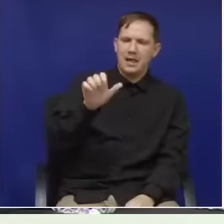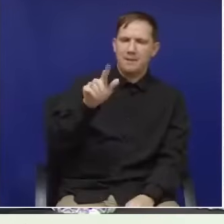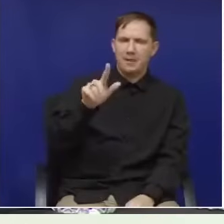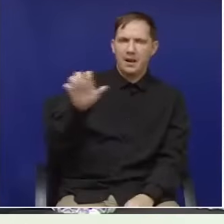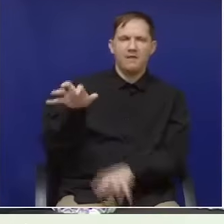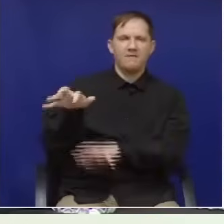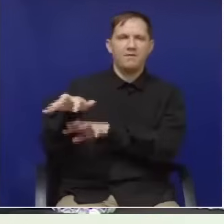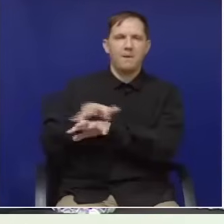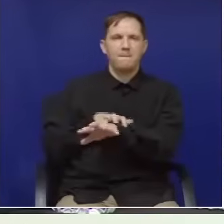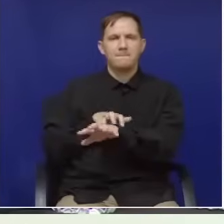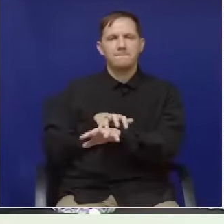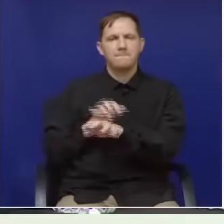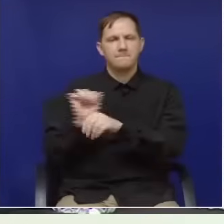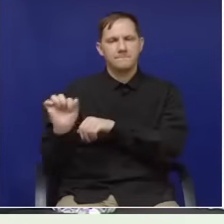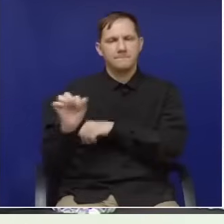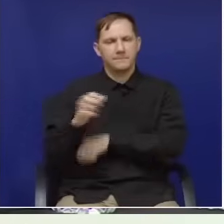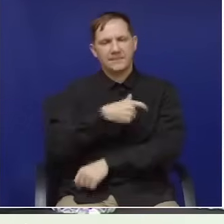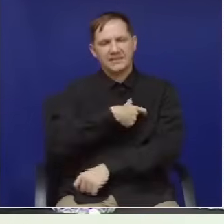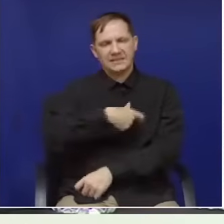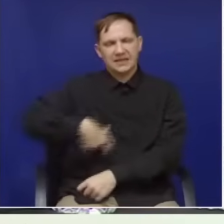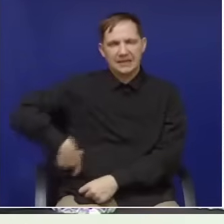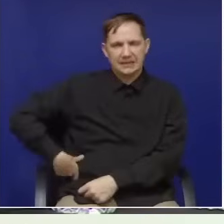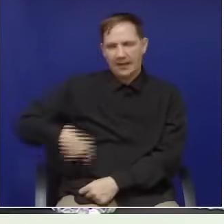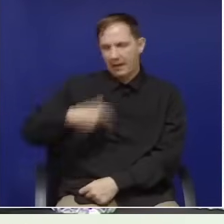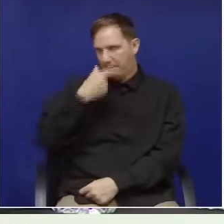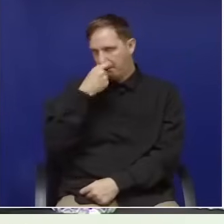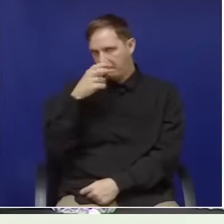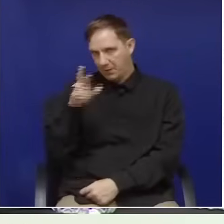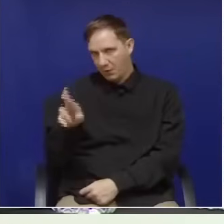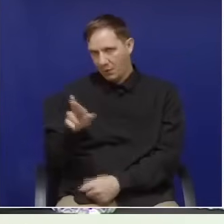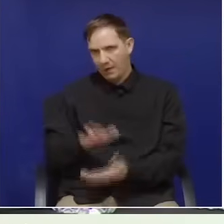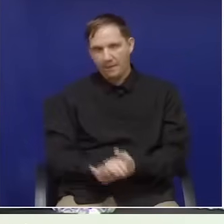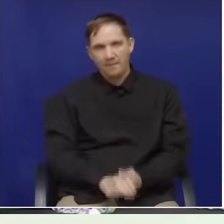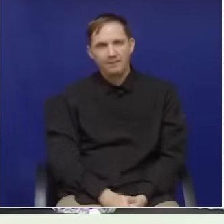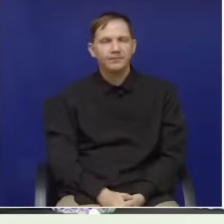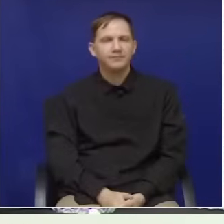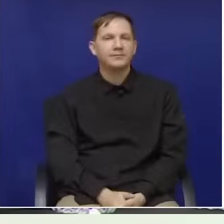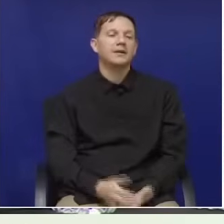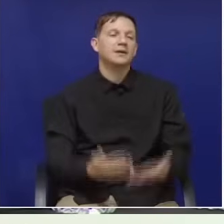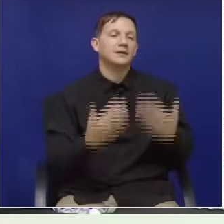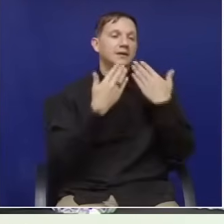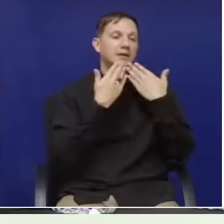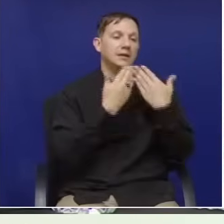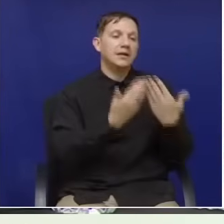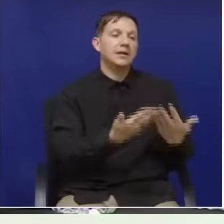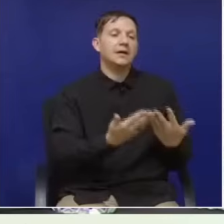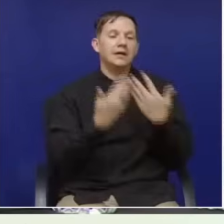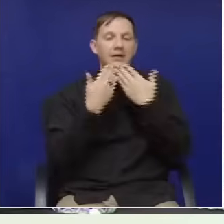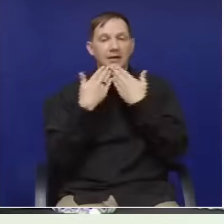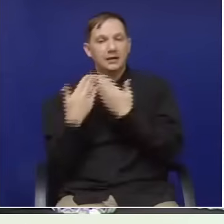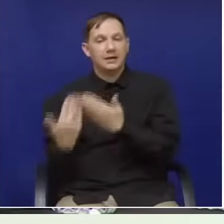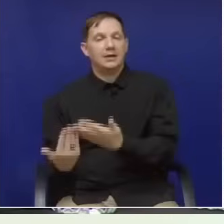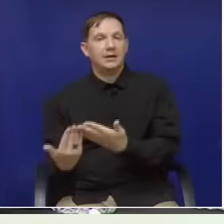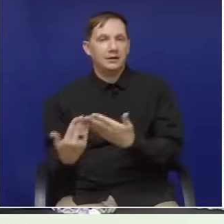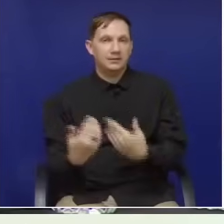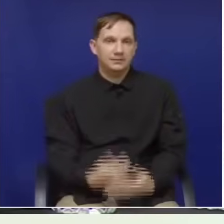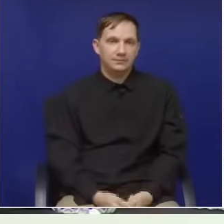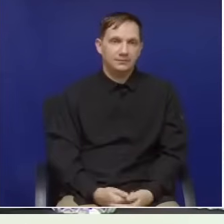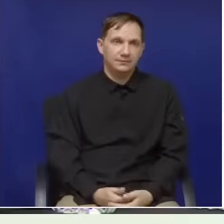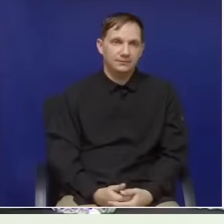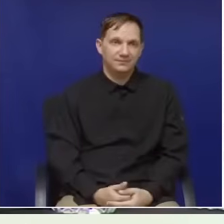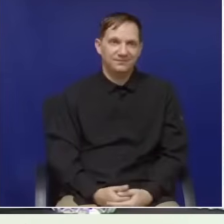Minister. Thank you very much, Chairperson. Thank you, Honorable Shangasi, for